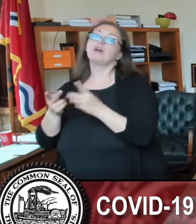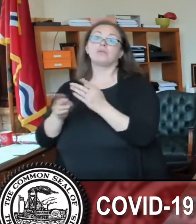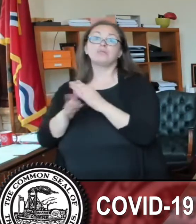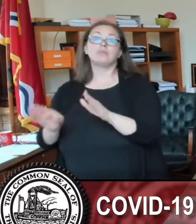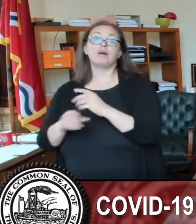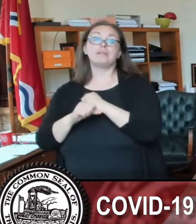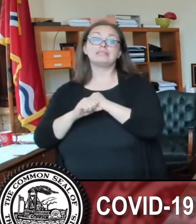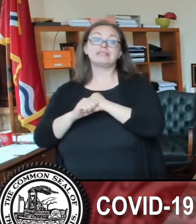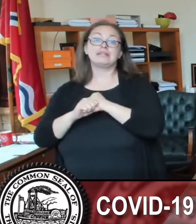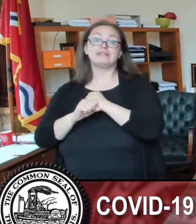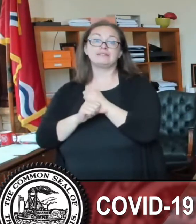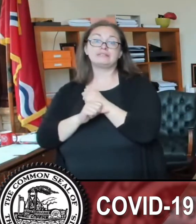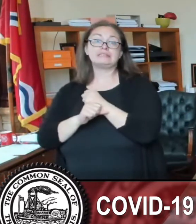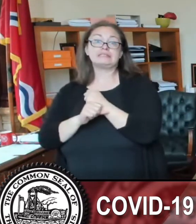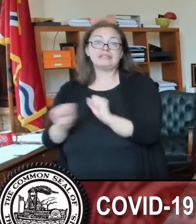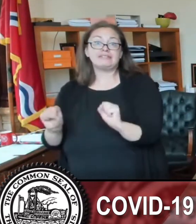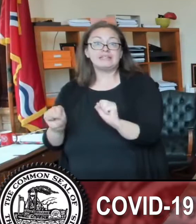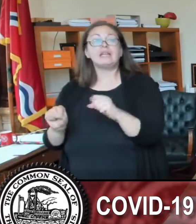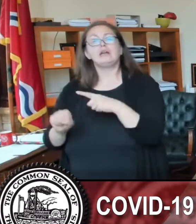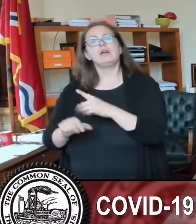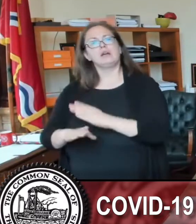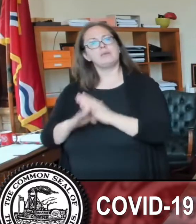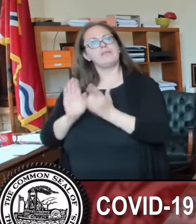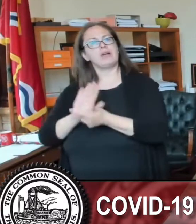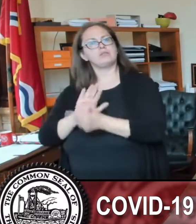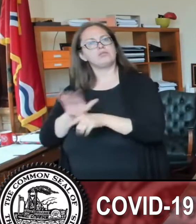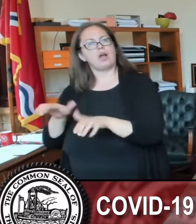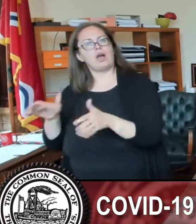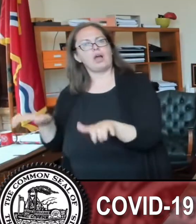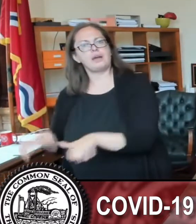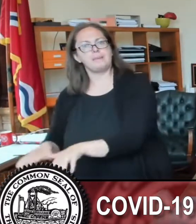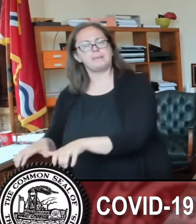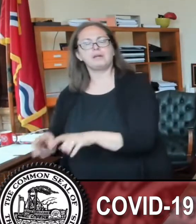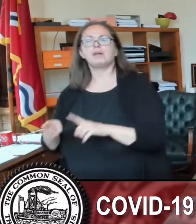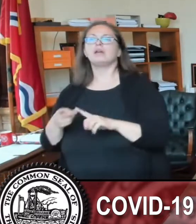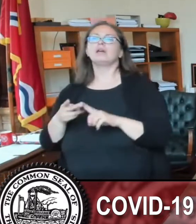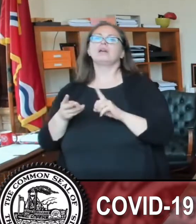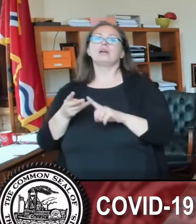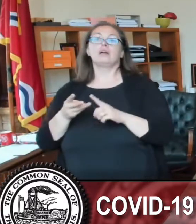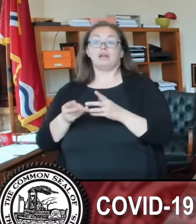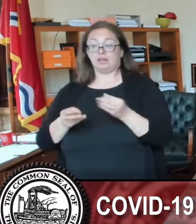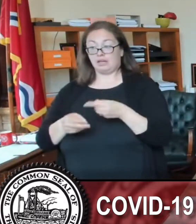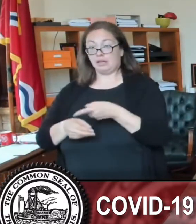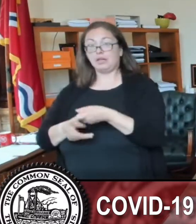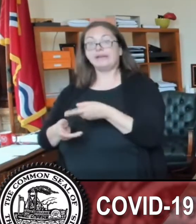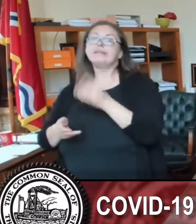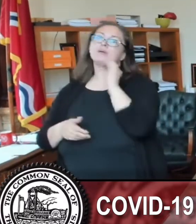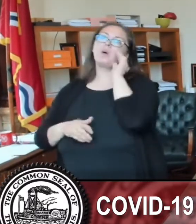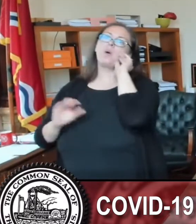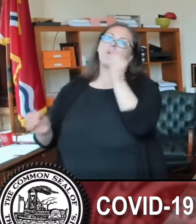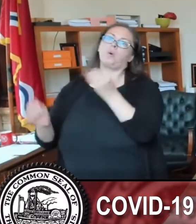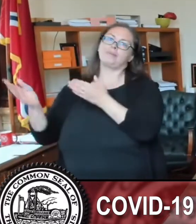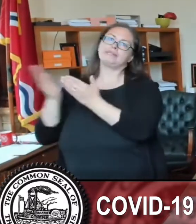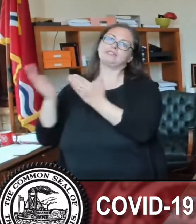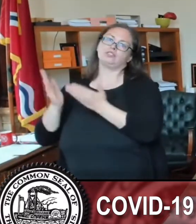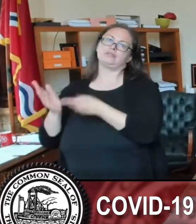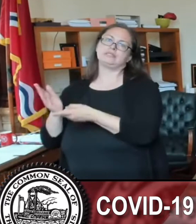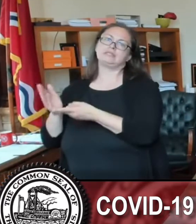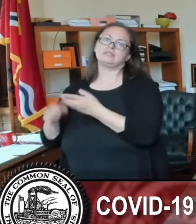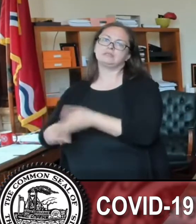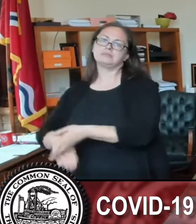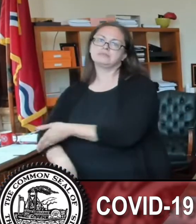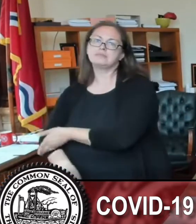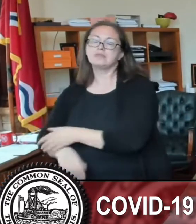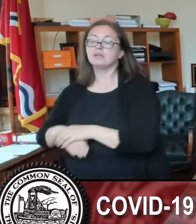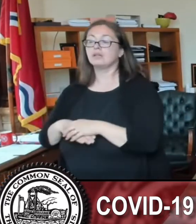safety, preventing crimes, but it's also about dealing with the actual homeless services. So we